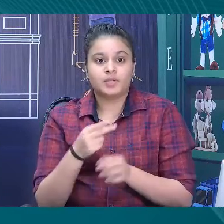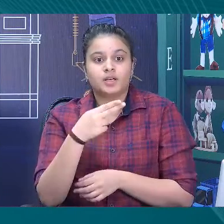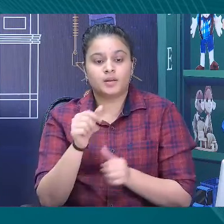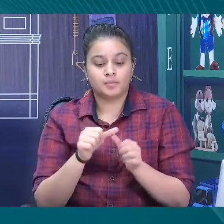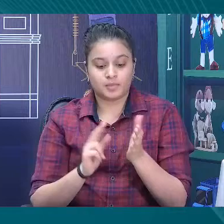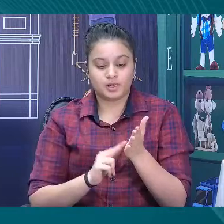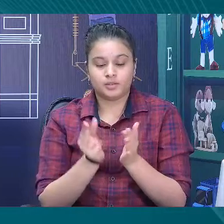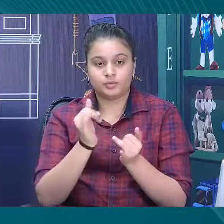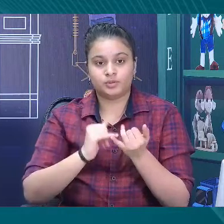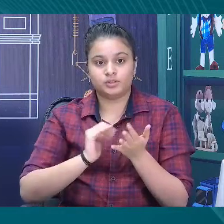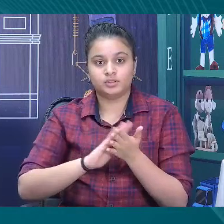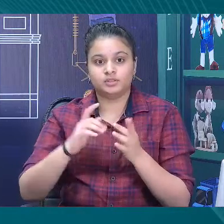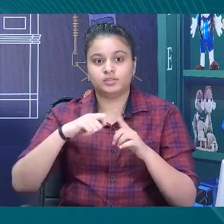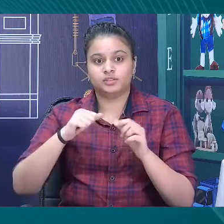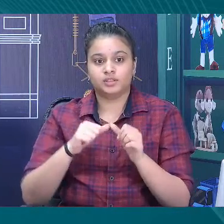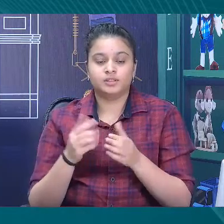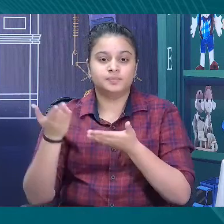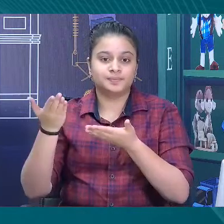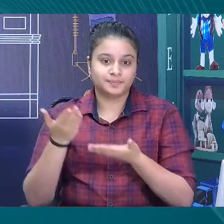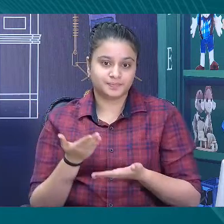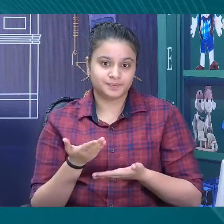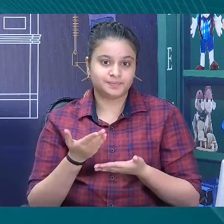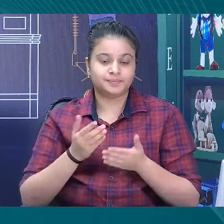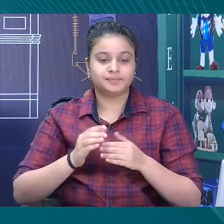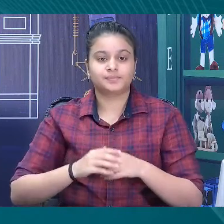Sharma. Welcome to the session.